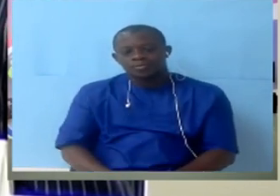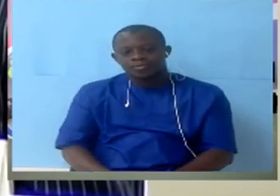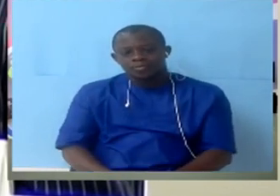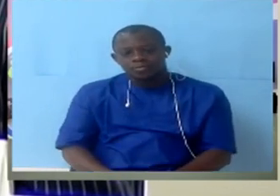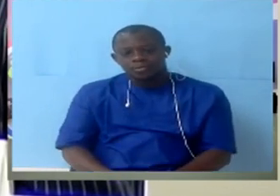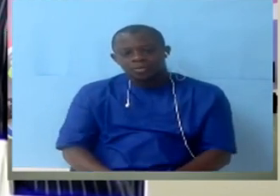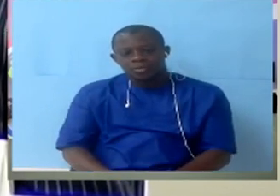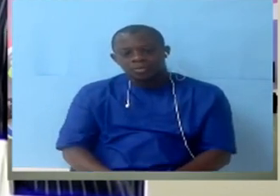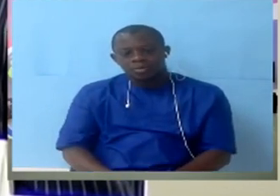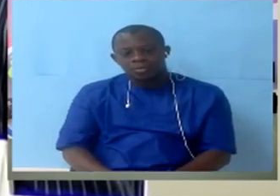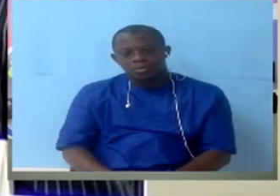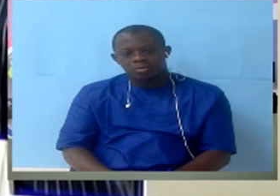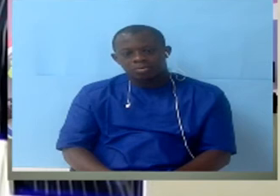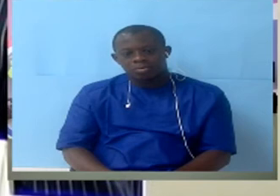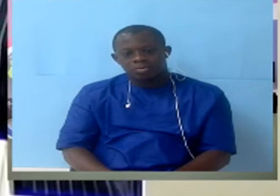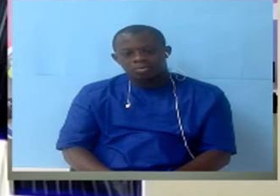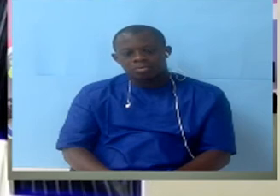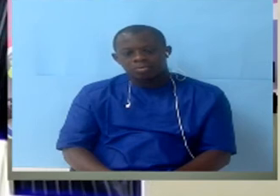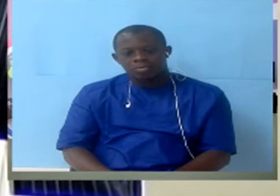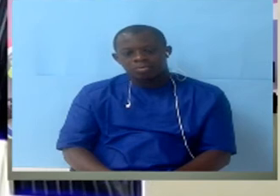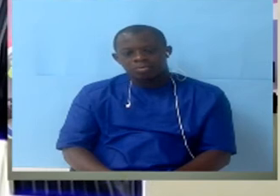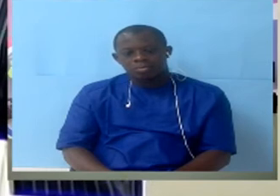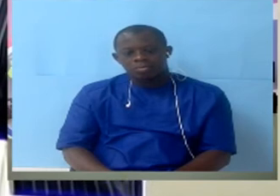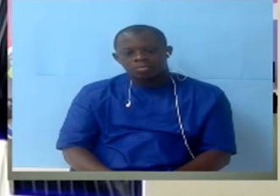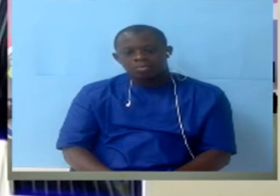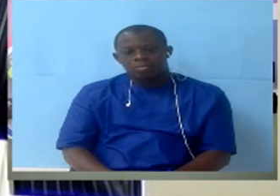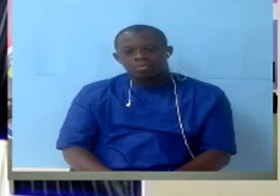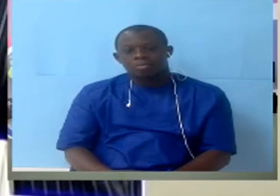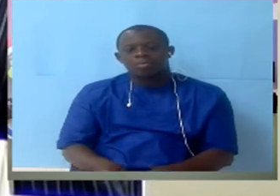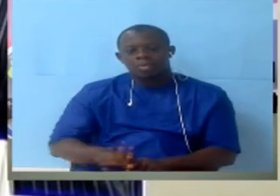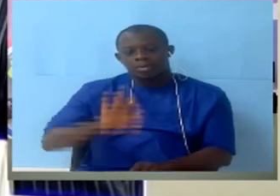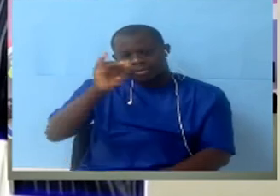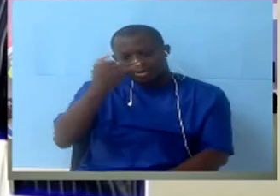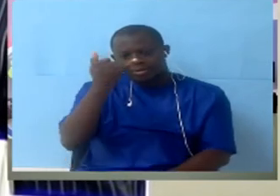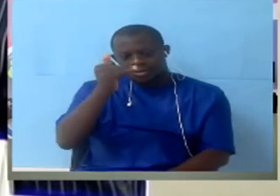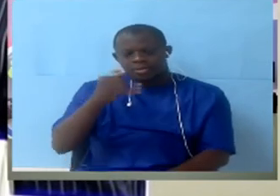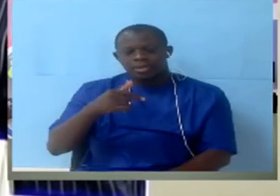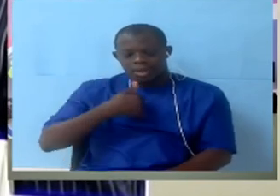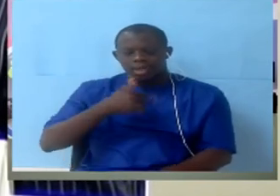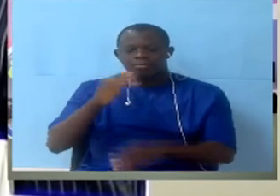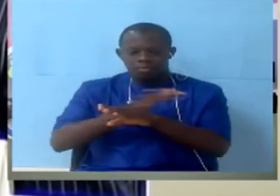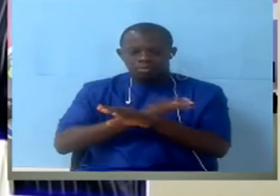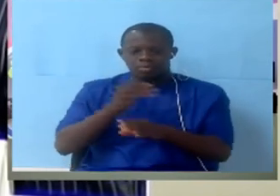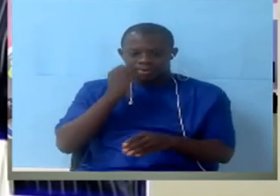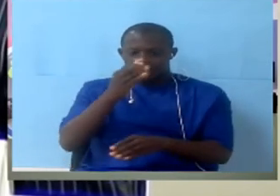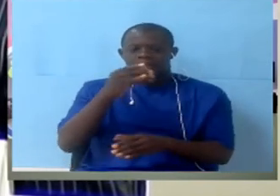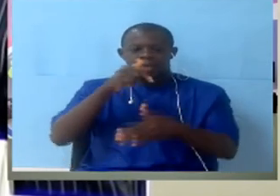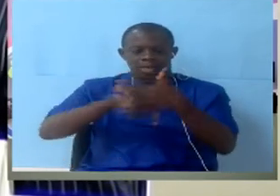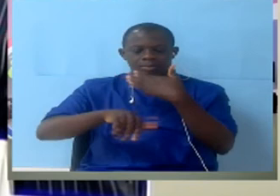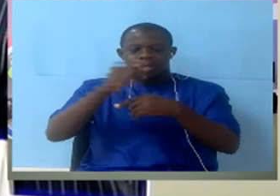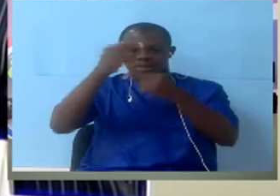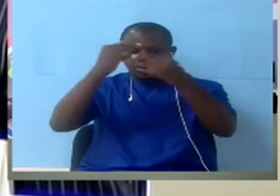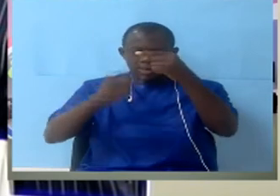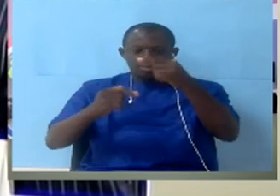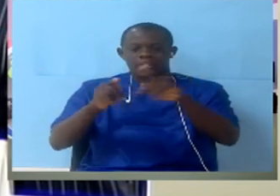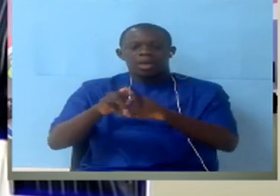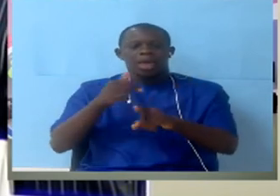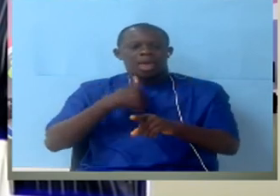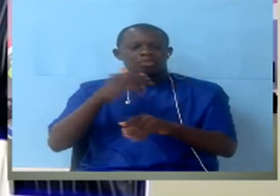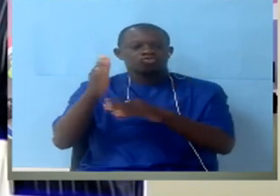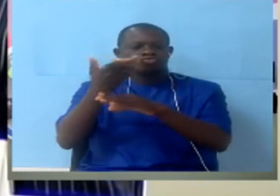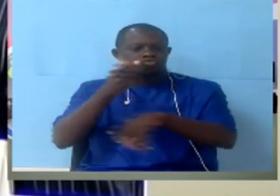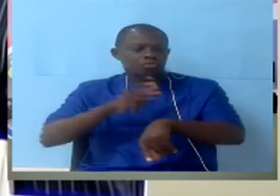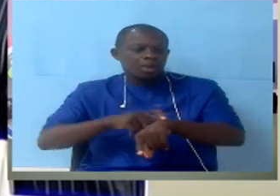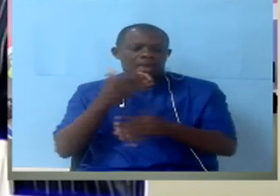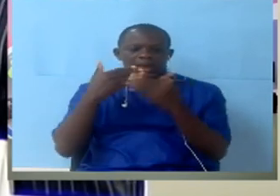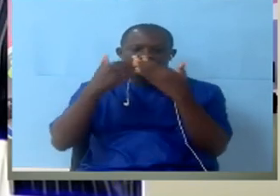silandi lale ha ngo di statement kono. Yes, I said that in my statement. I was usually told